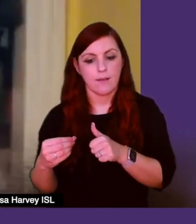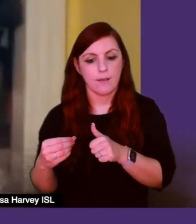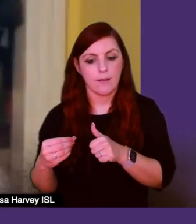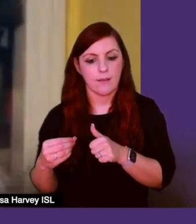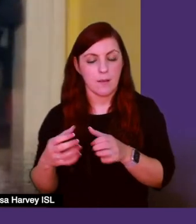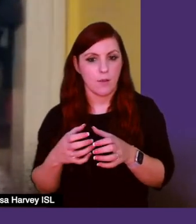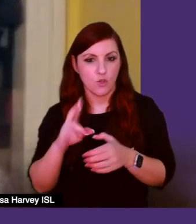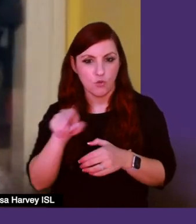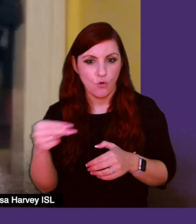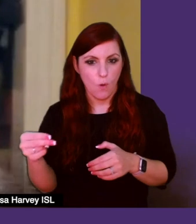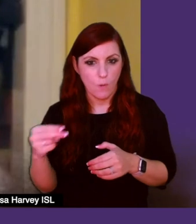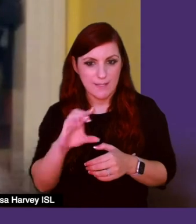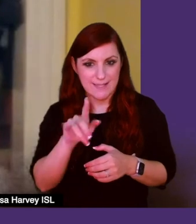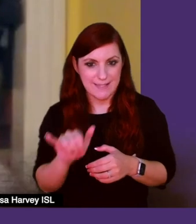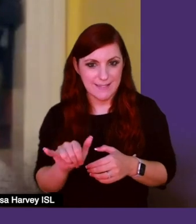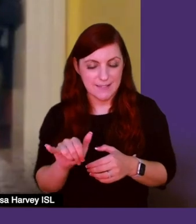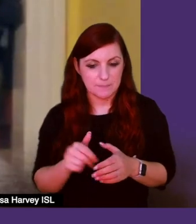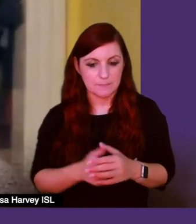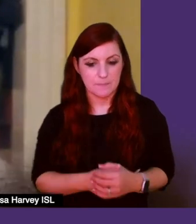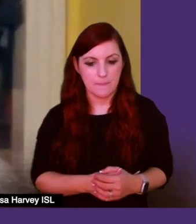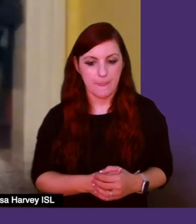Euro cities.